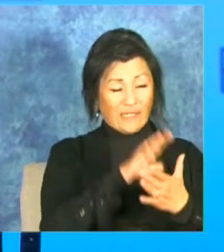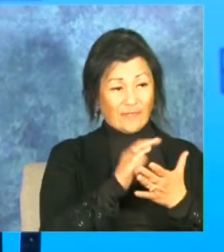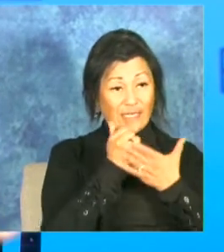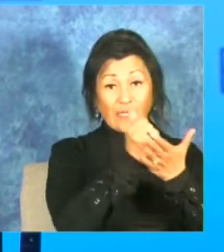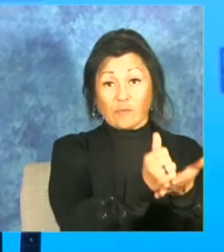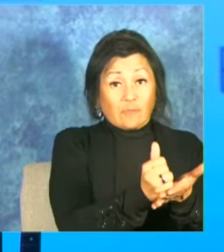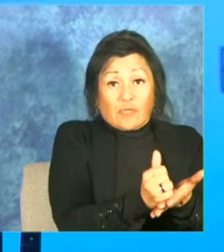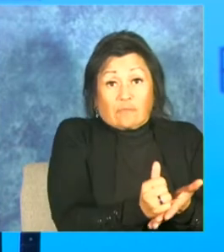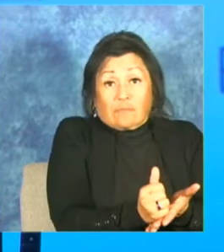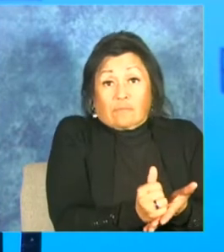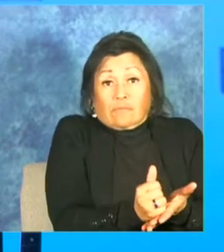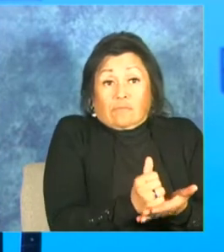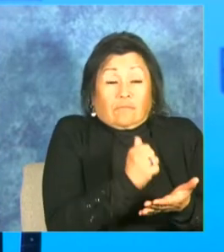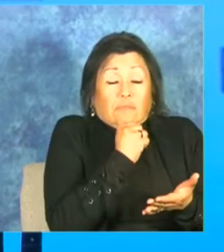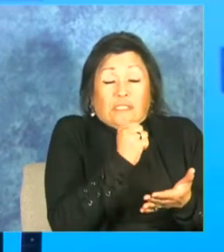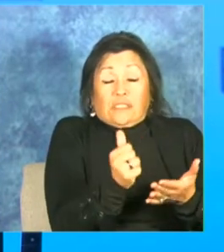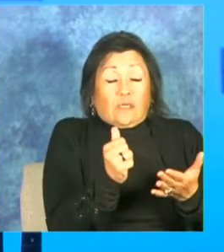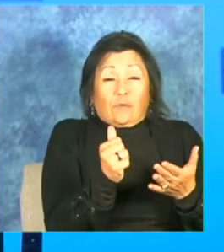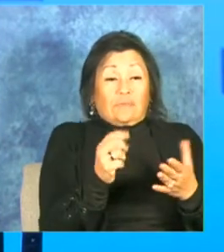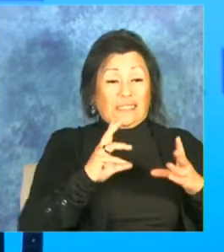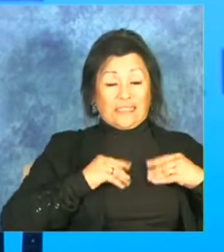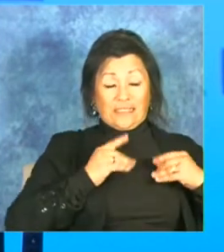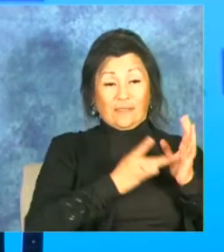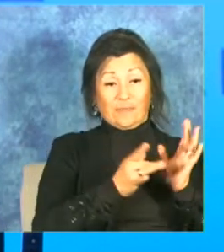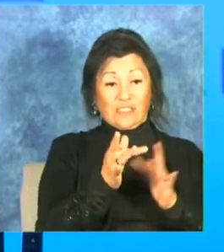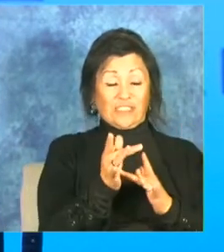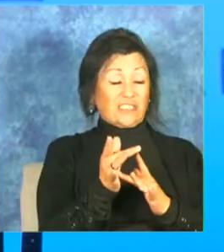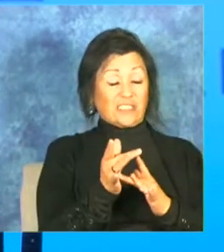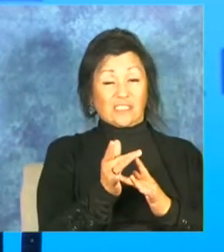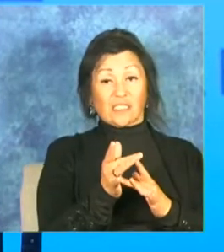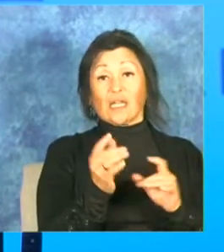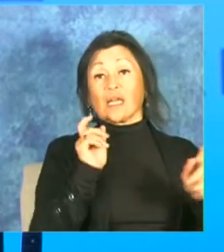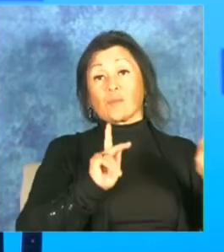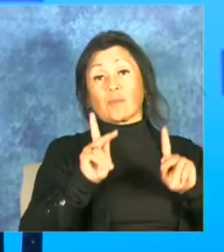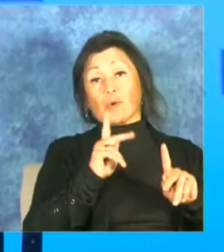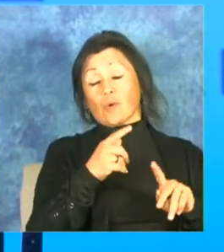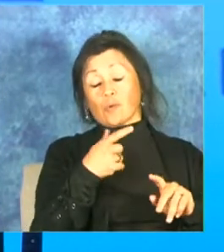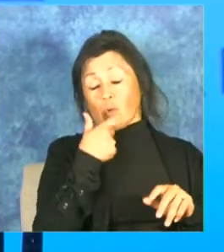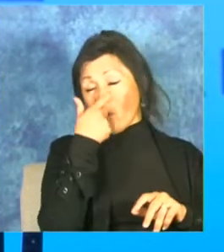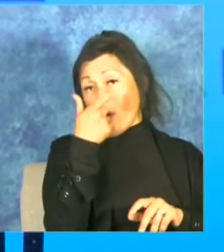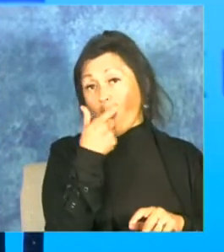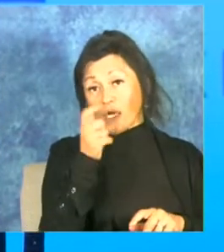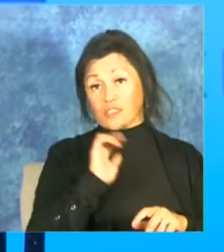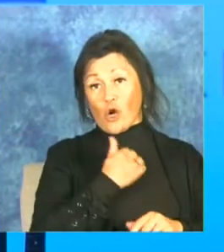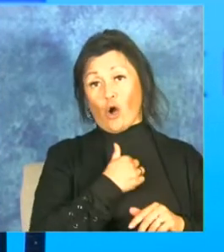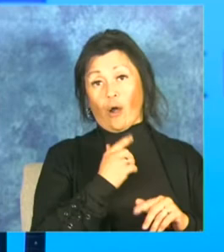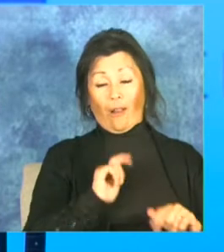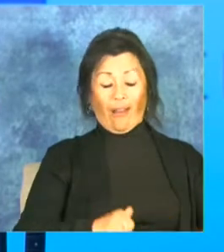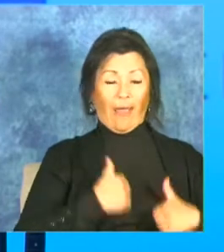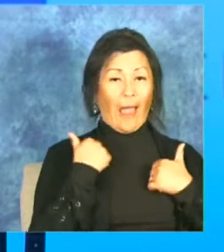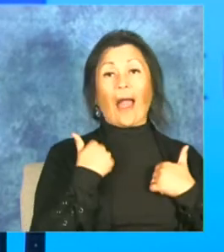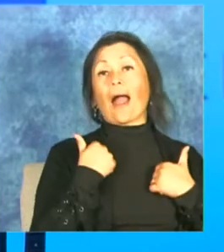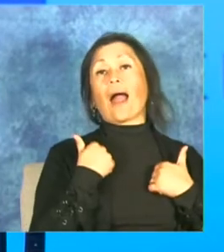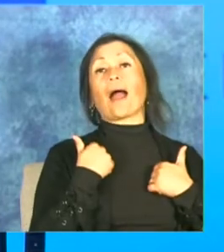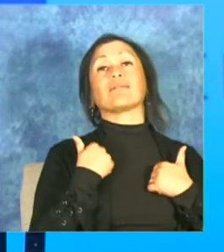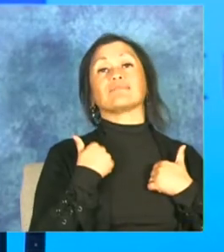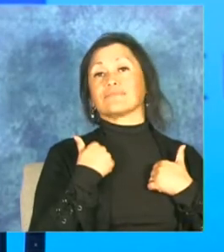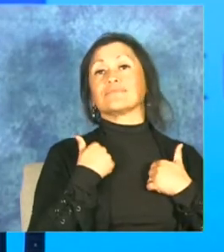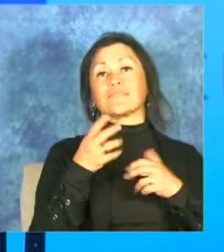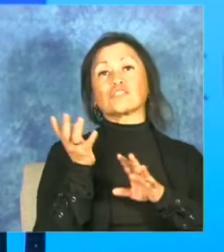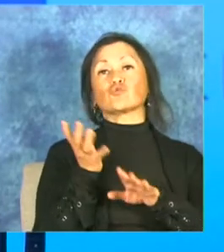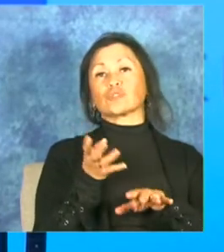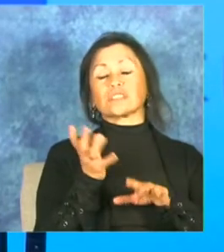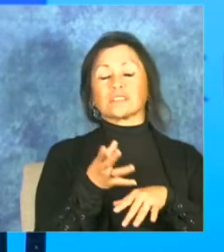But they've never made a claim to Jesus. We've got people all around the world that watch our live stream, literally, and across this